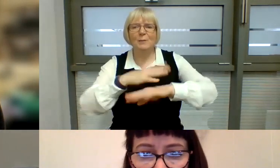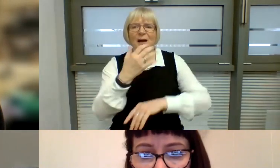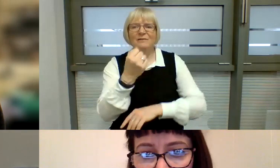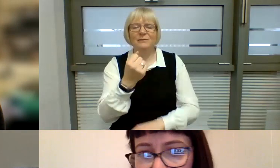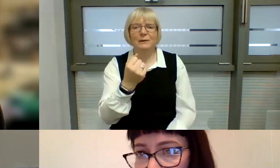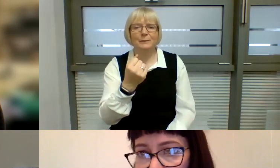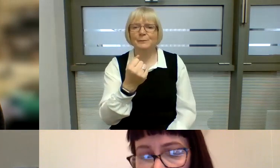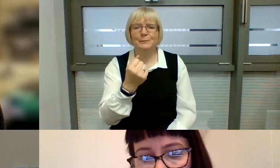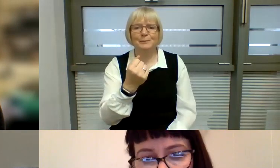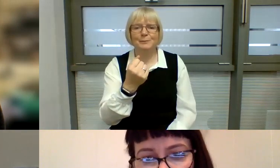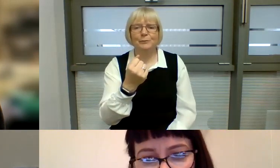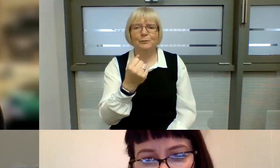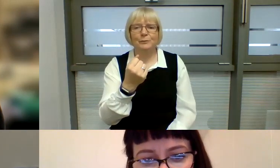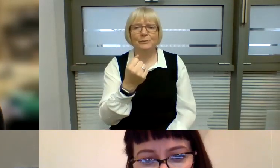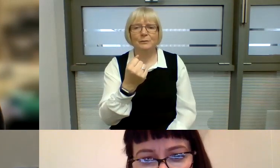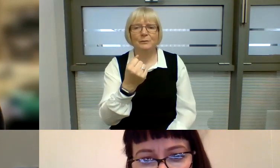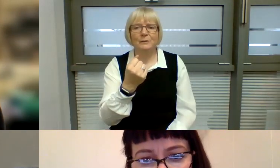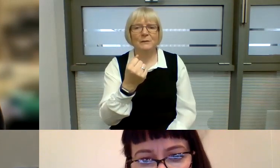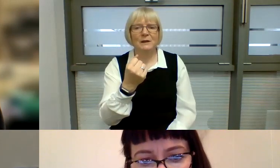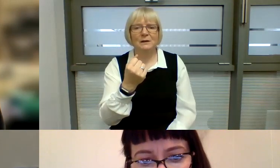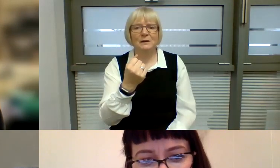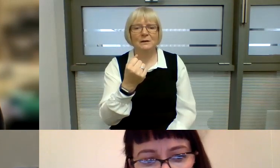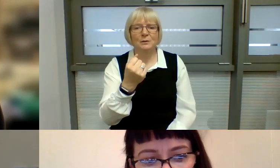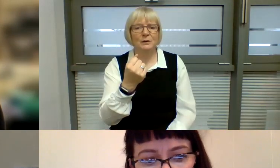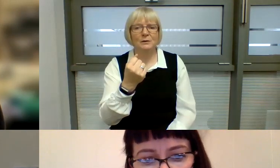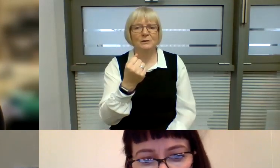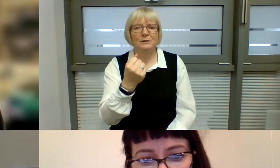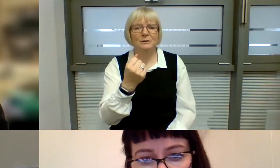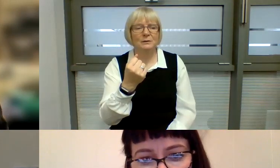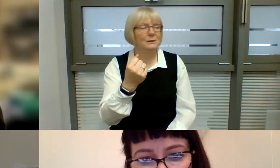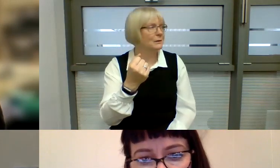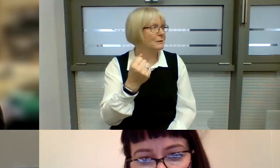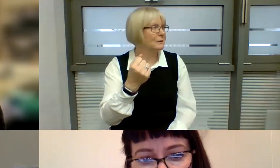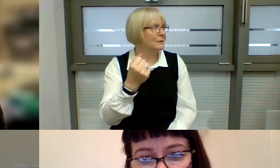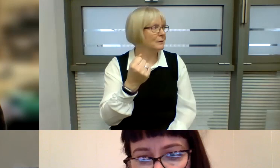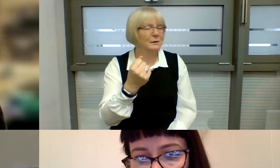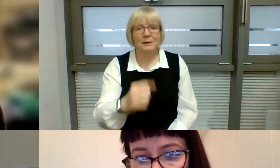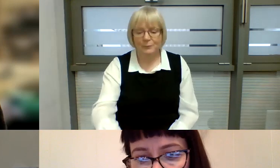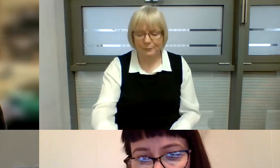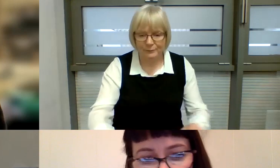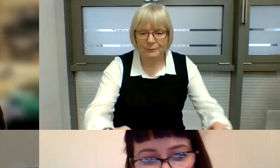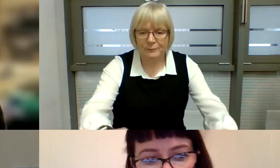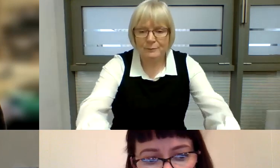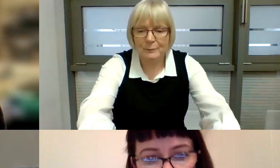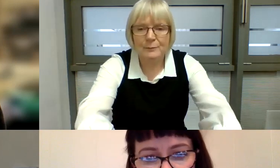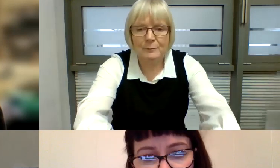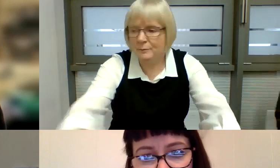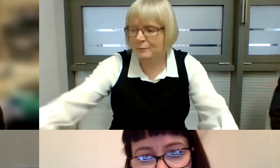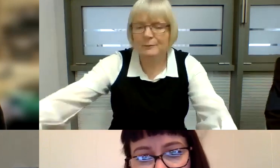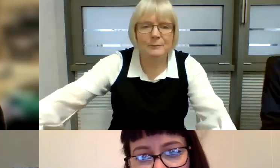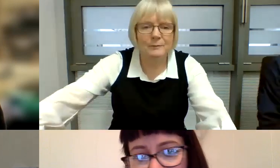Well, we're okay for about 5 minutes. Just wondering whether there's anybody else wants to